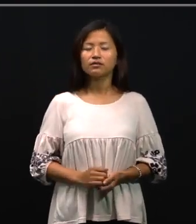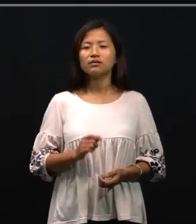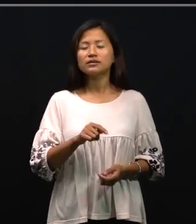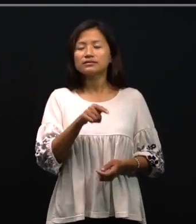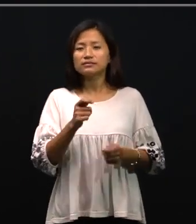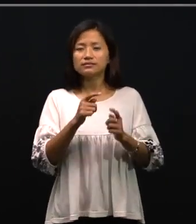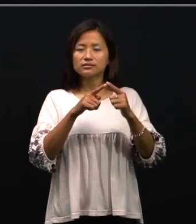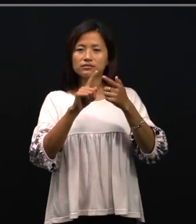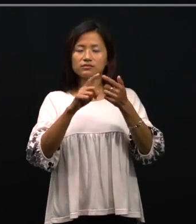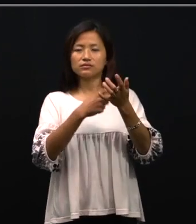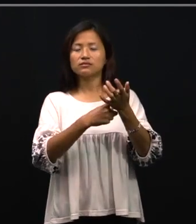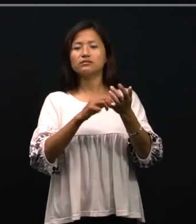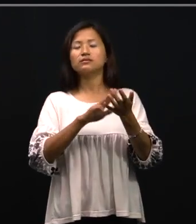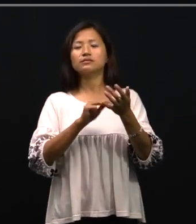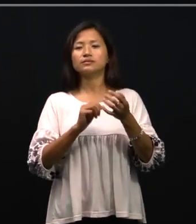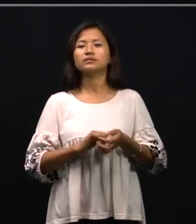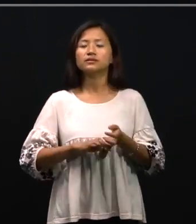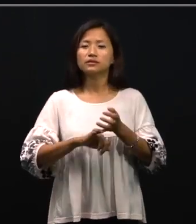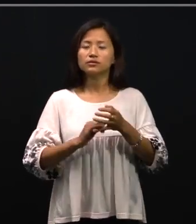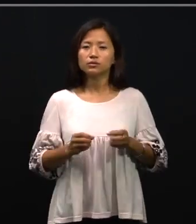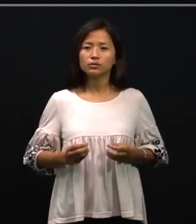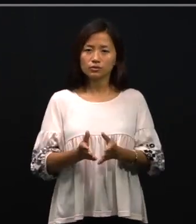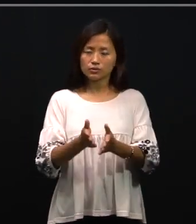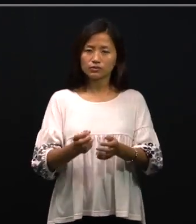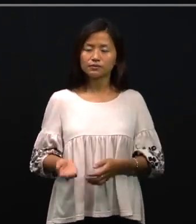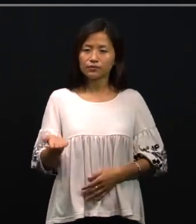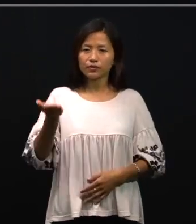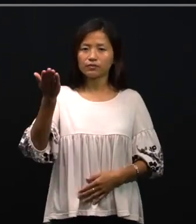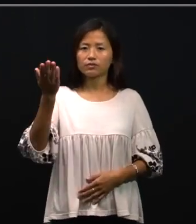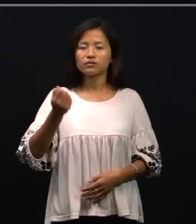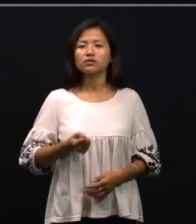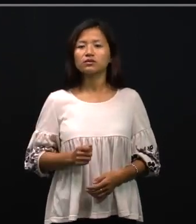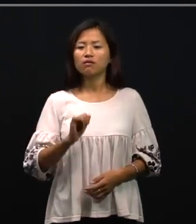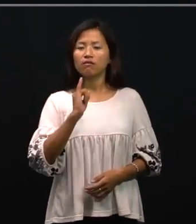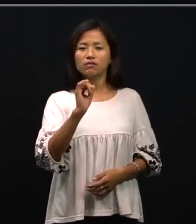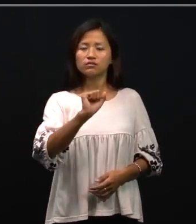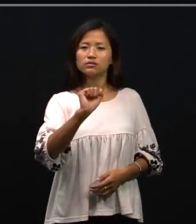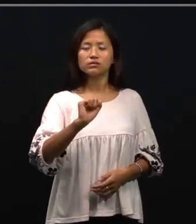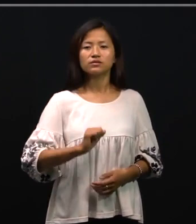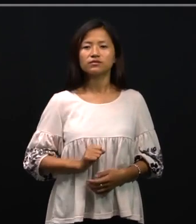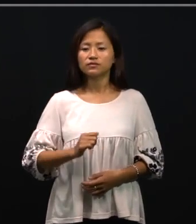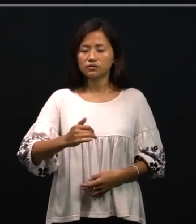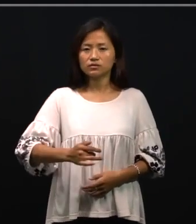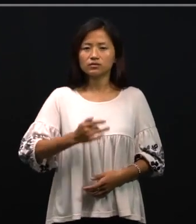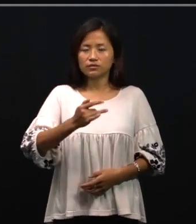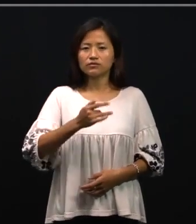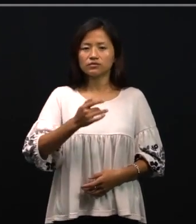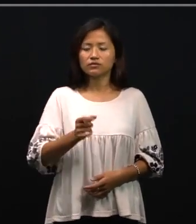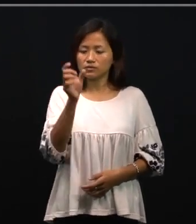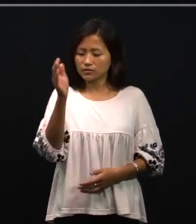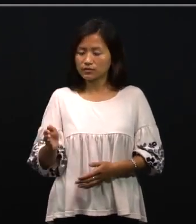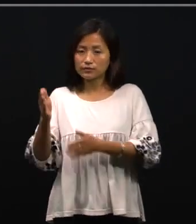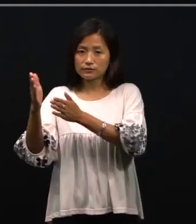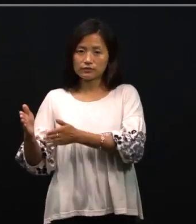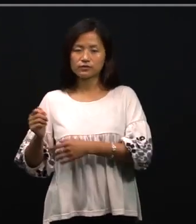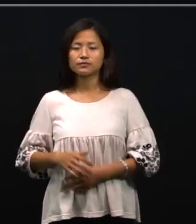increase in number refers to the increase in number of individuals due to cell division. And when we